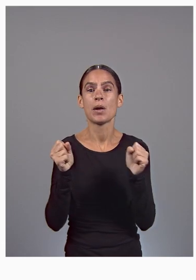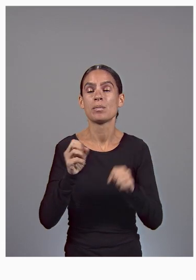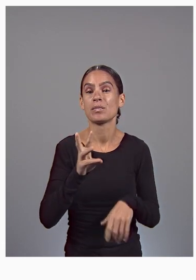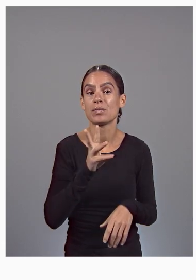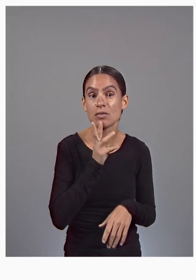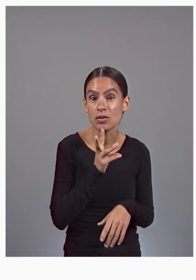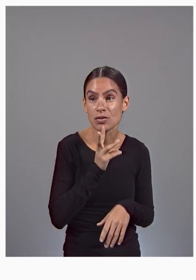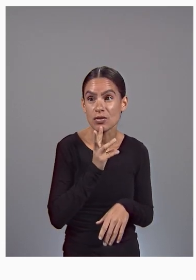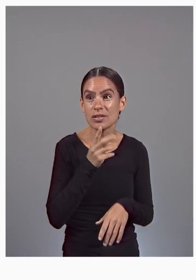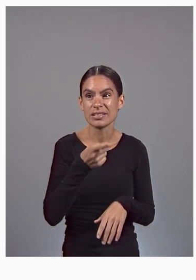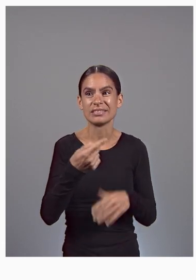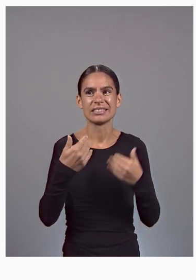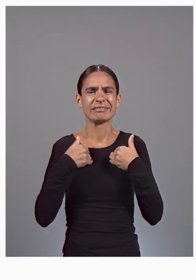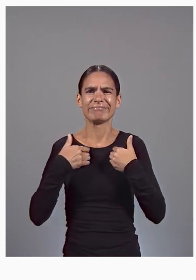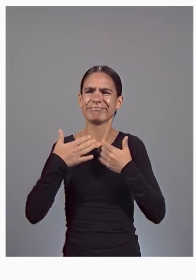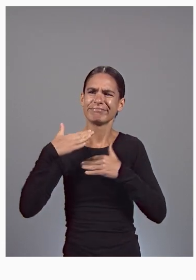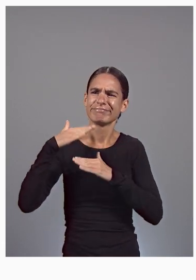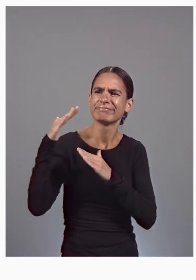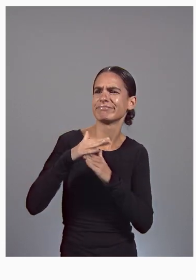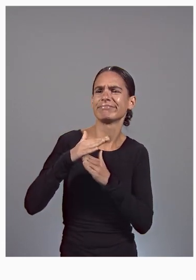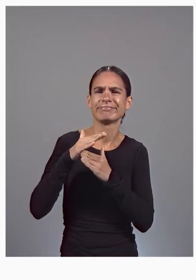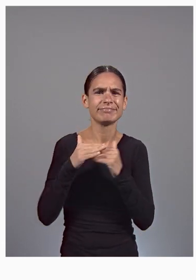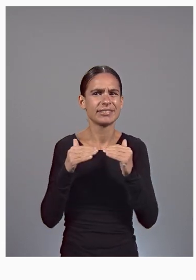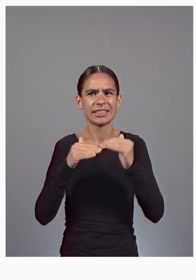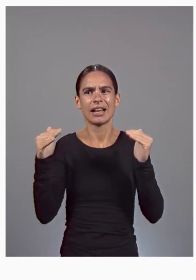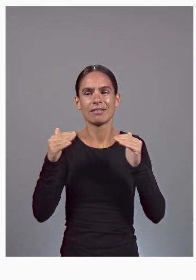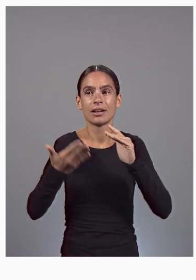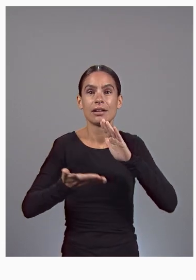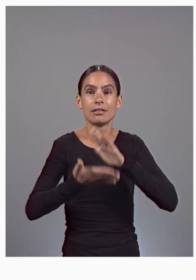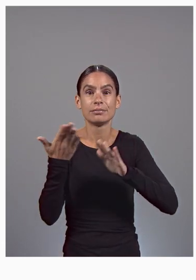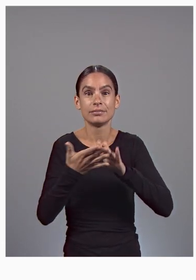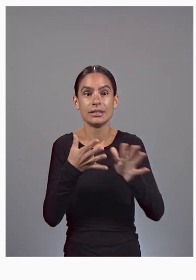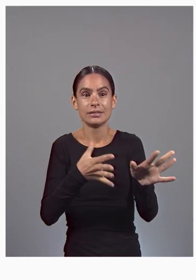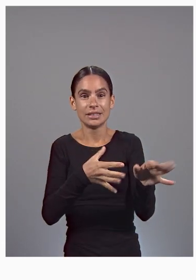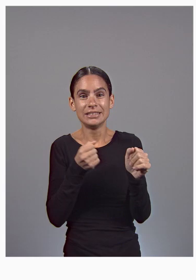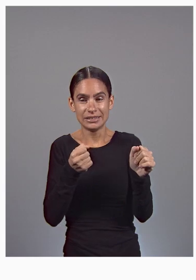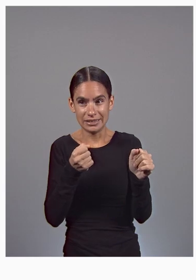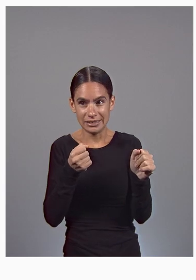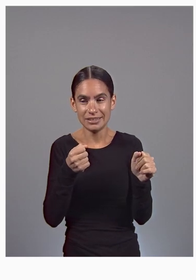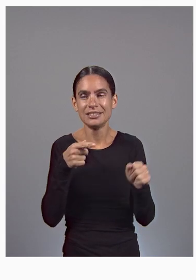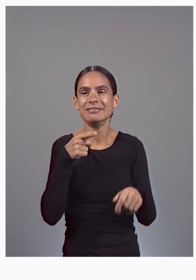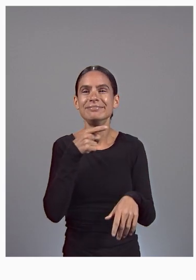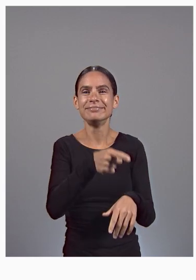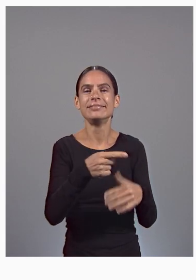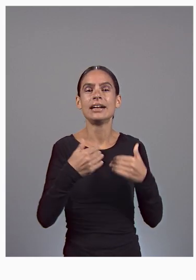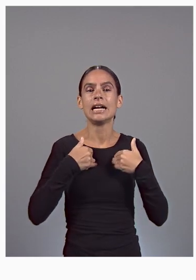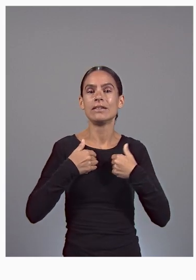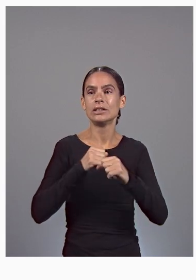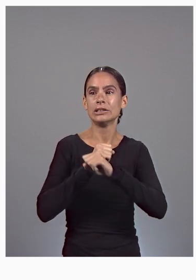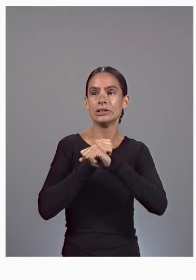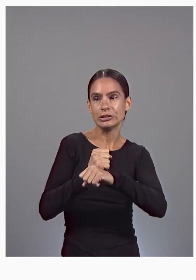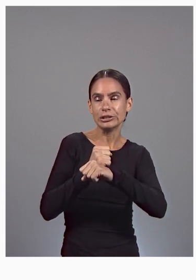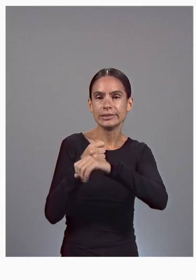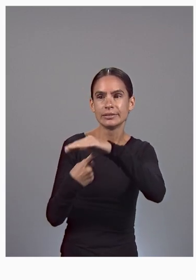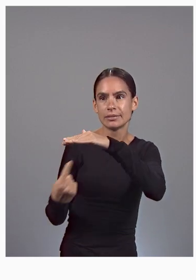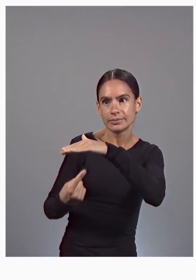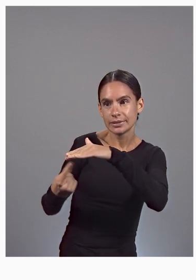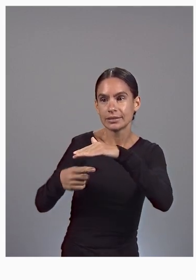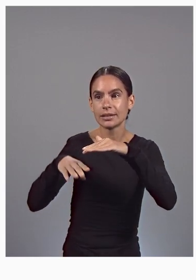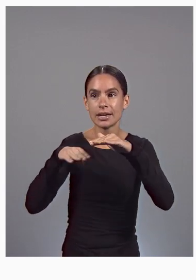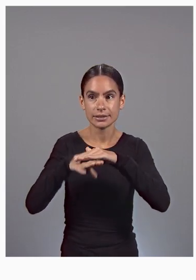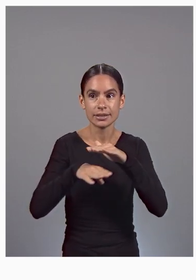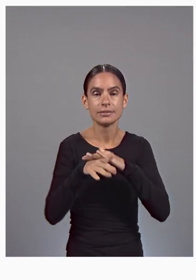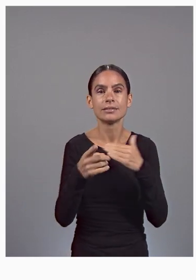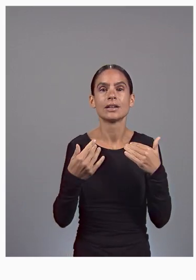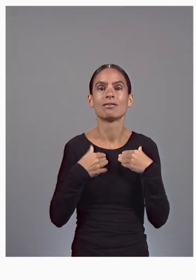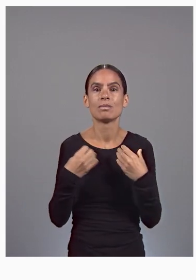this hardware. It allows secure, isolated access, and is at the cutting edge of services like natural language understanding, recommender systems,